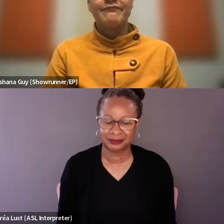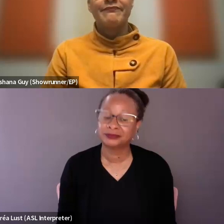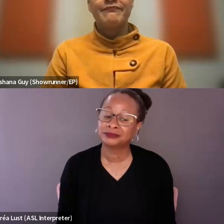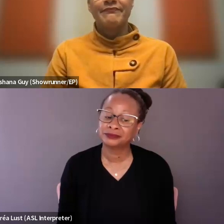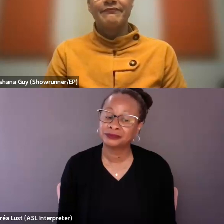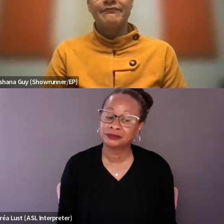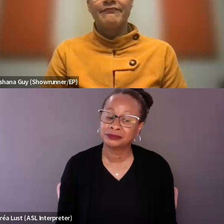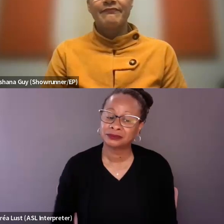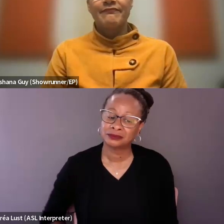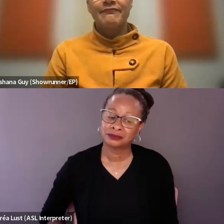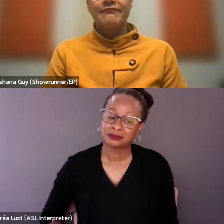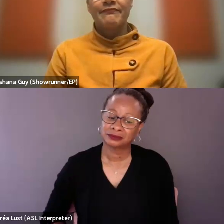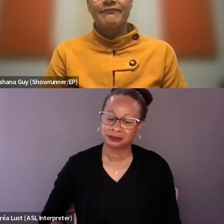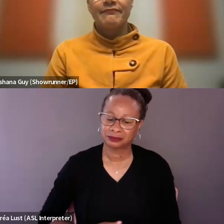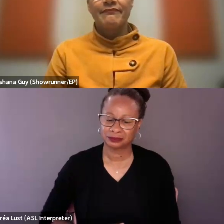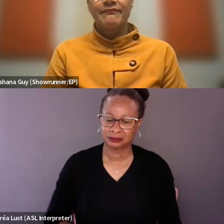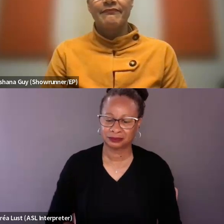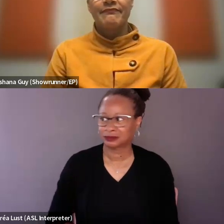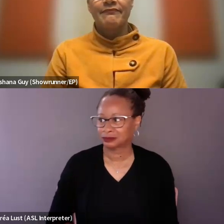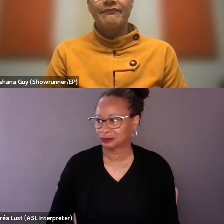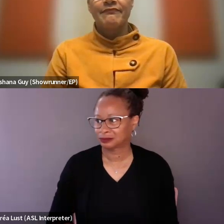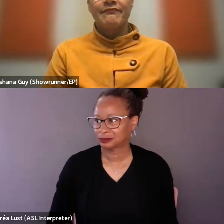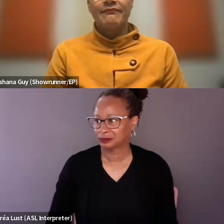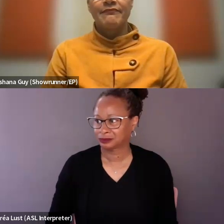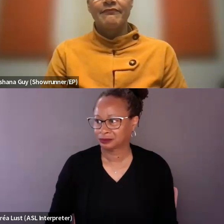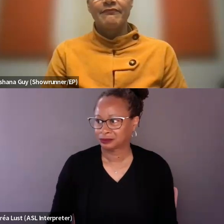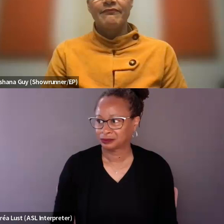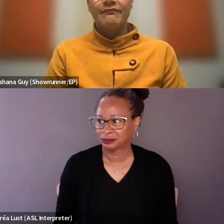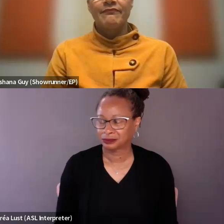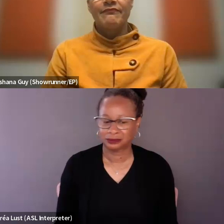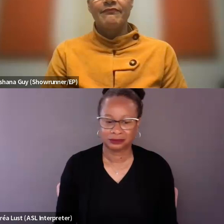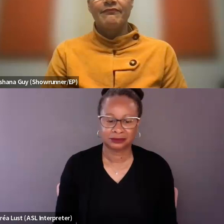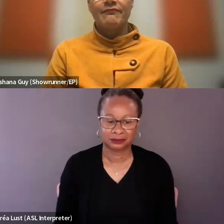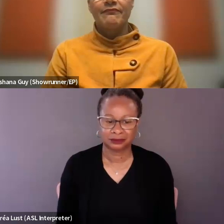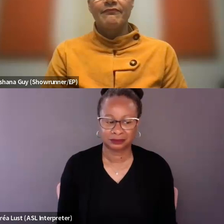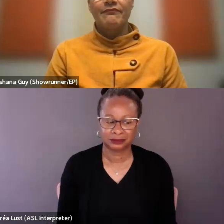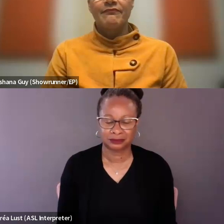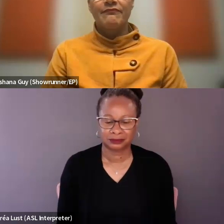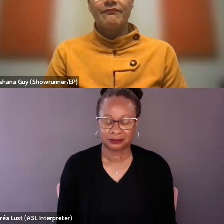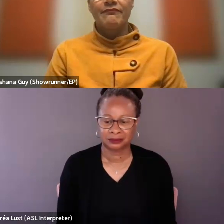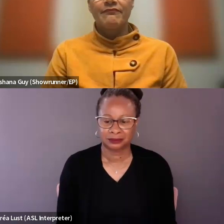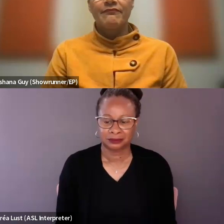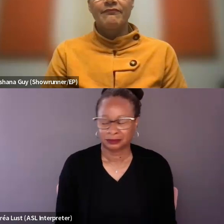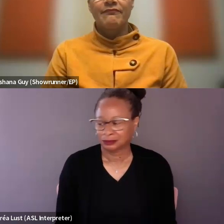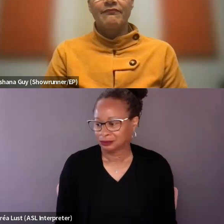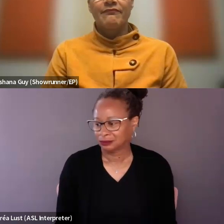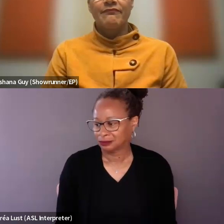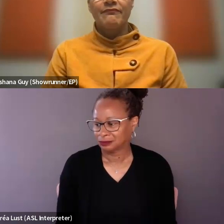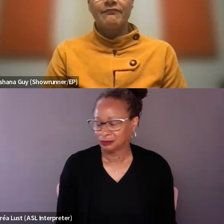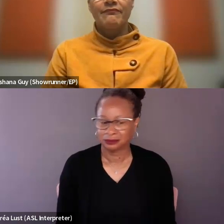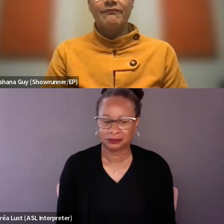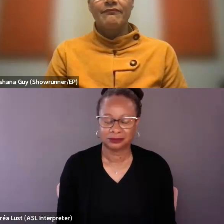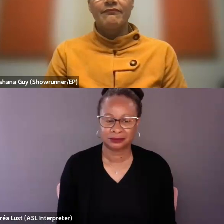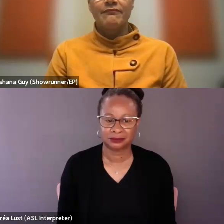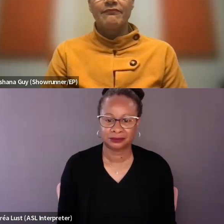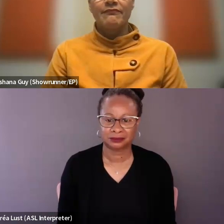Yeah, I would give your title again. Camelia will have said it in the intro, but just again, I think for the accessibility, okay. They want us to say